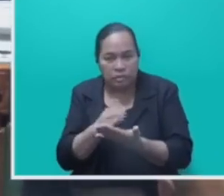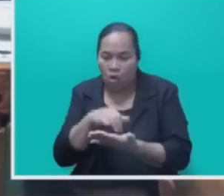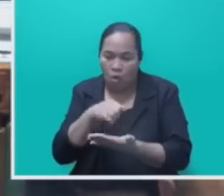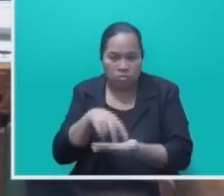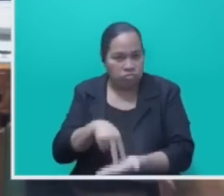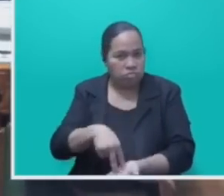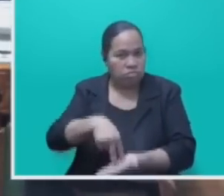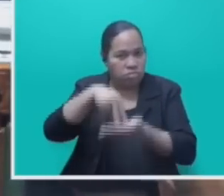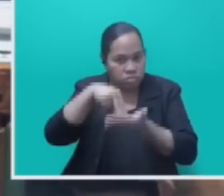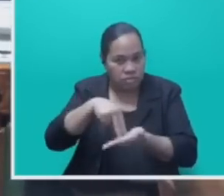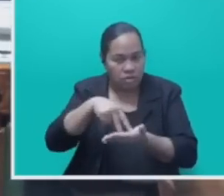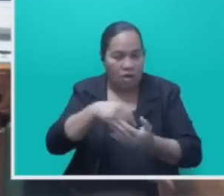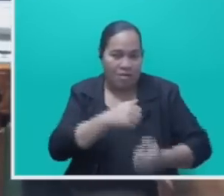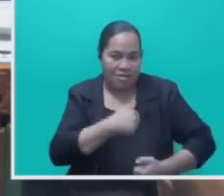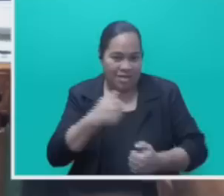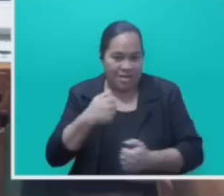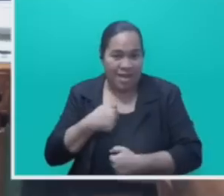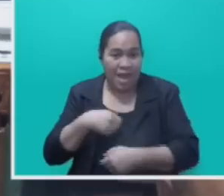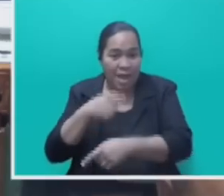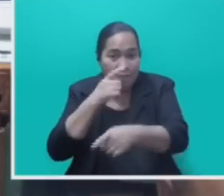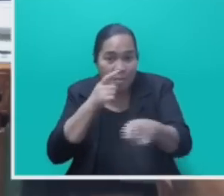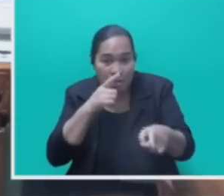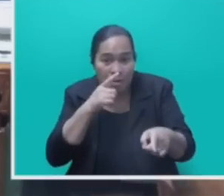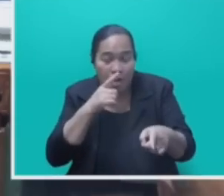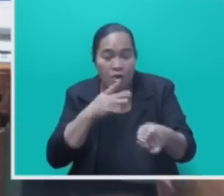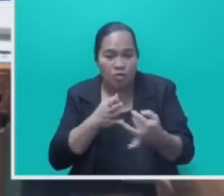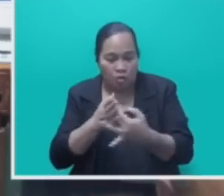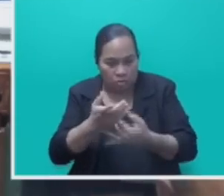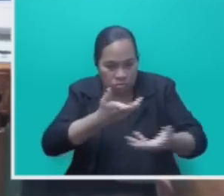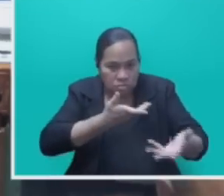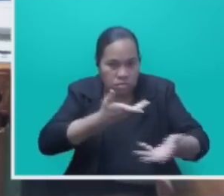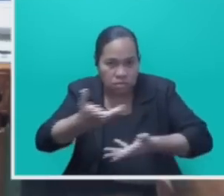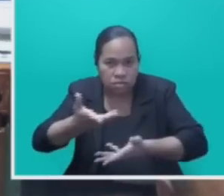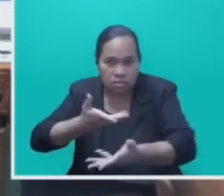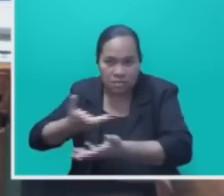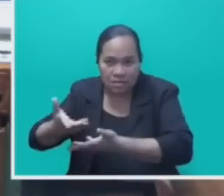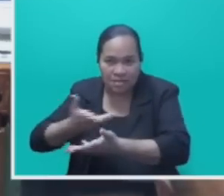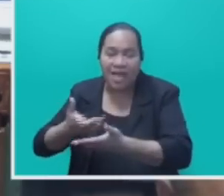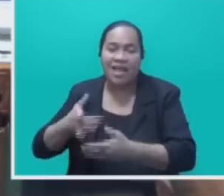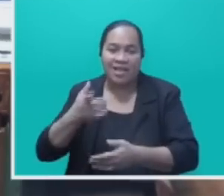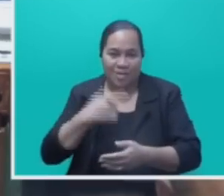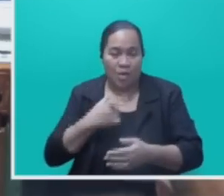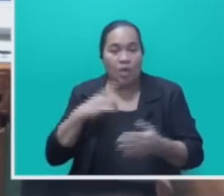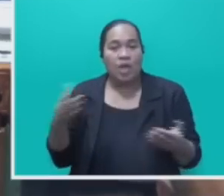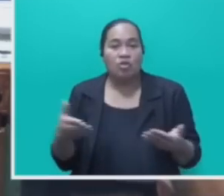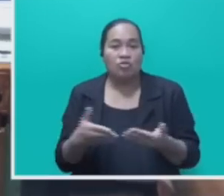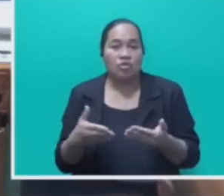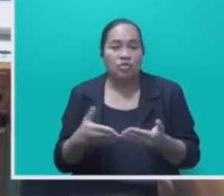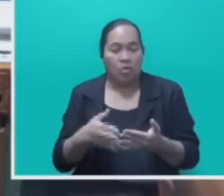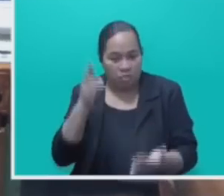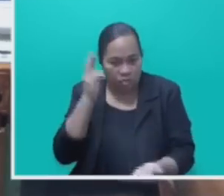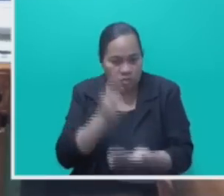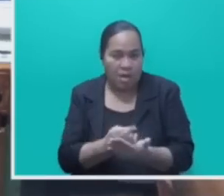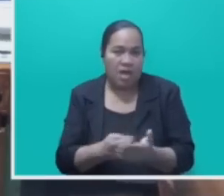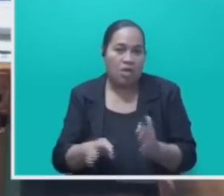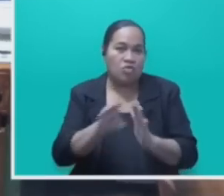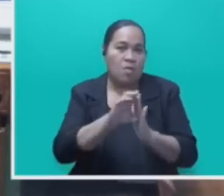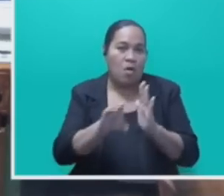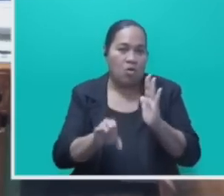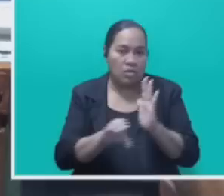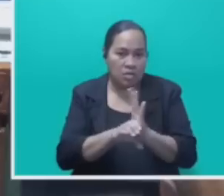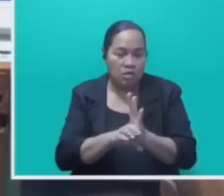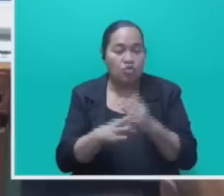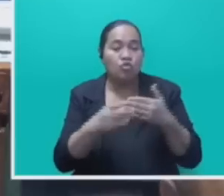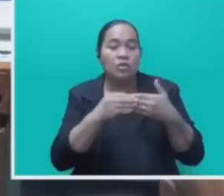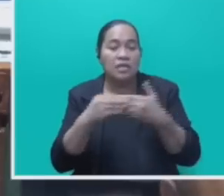RFMF and the public support garnered through nationwide consultations that led to the introduction of a genuine democracy, to